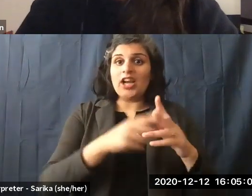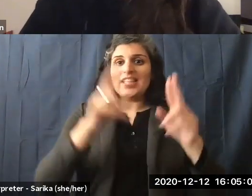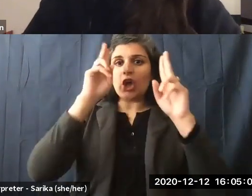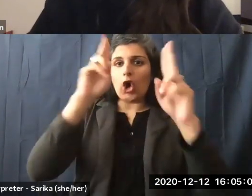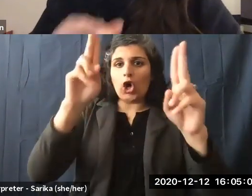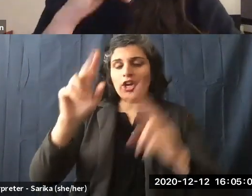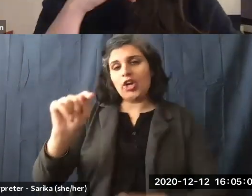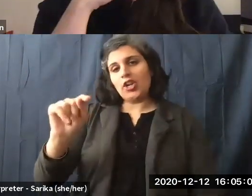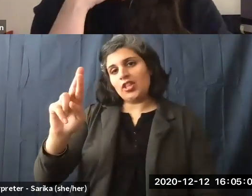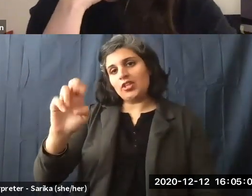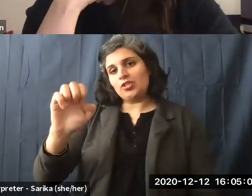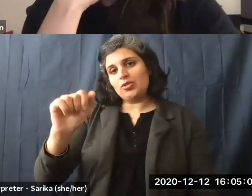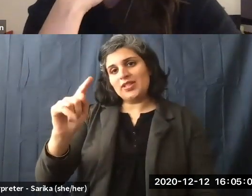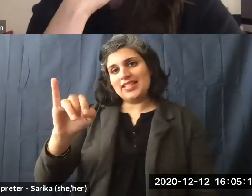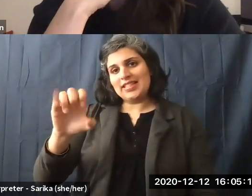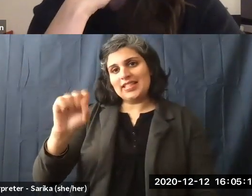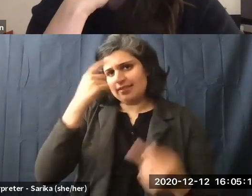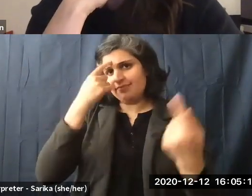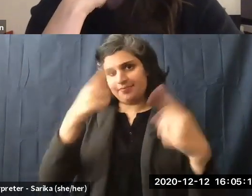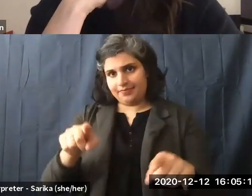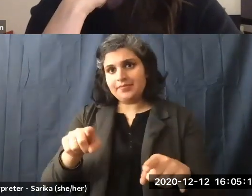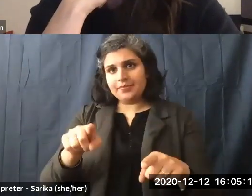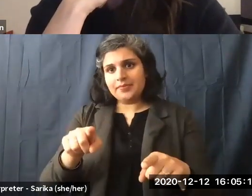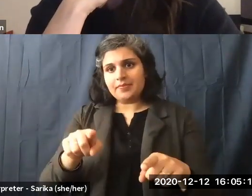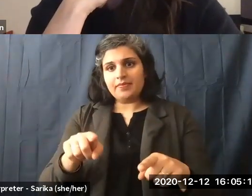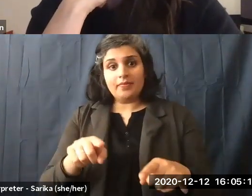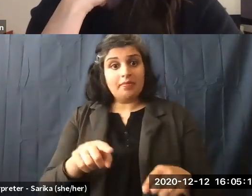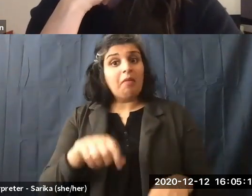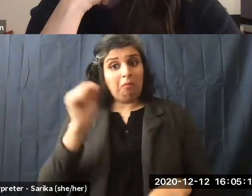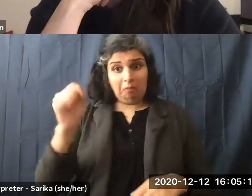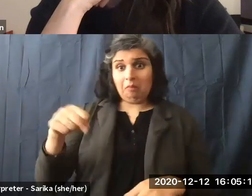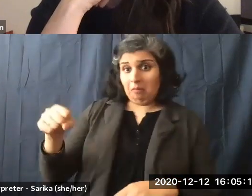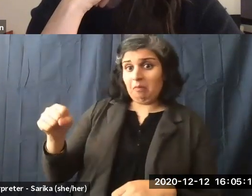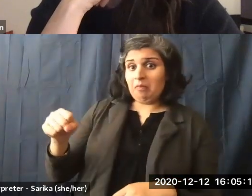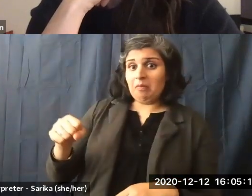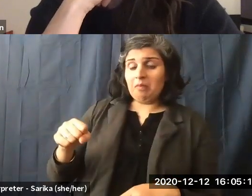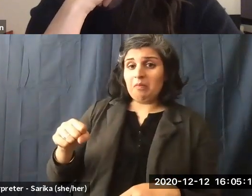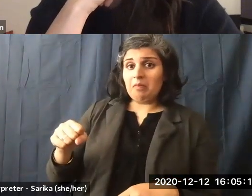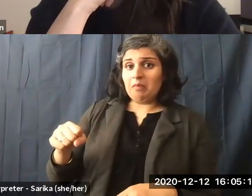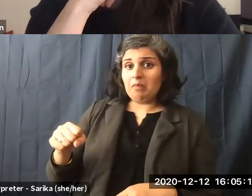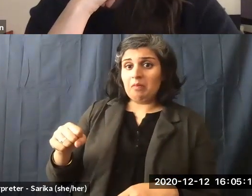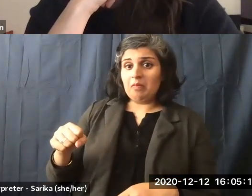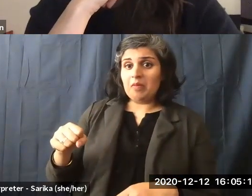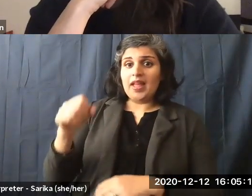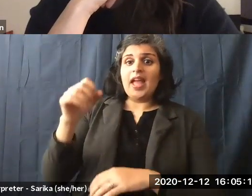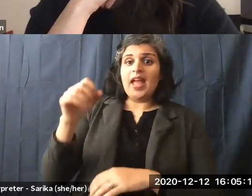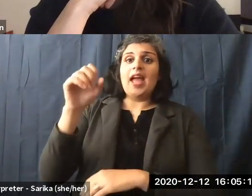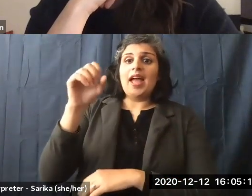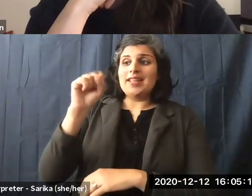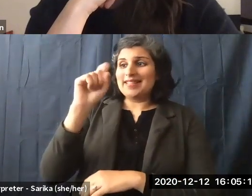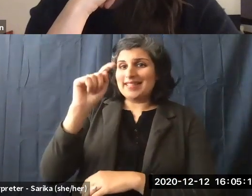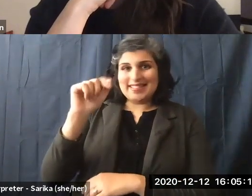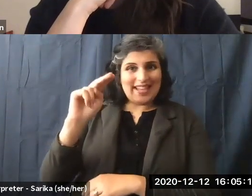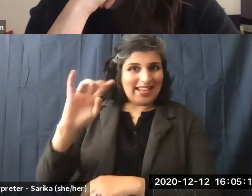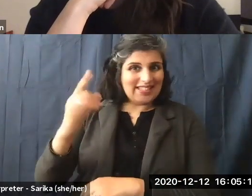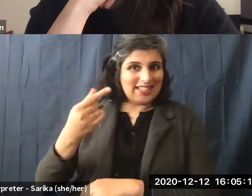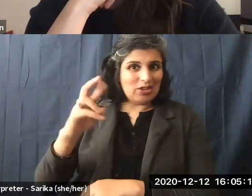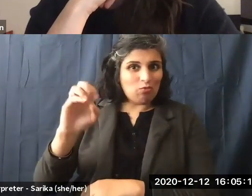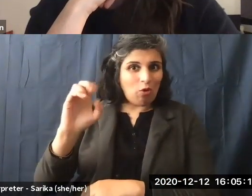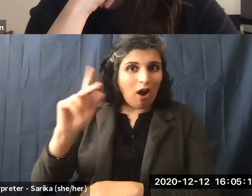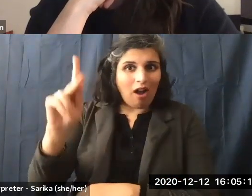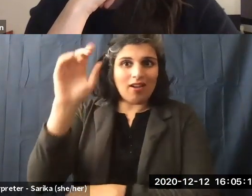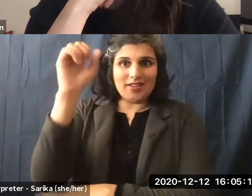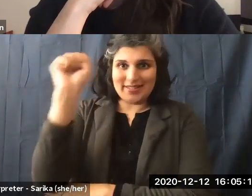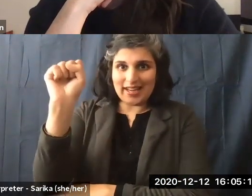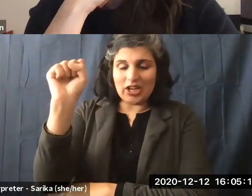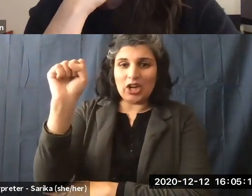respond to that? Yeah, absolutely. And when we think about Standing Rock and I see a little bit of the chat, you know, when someone asked